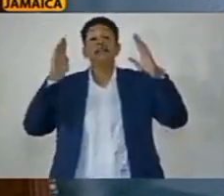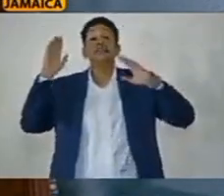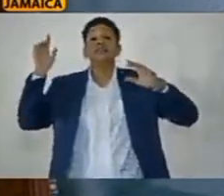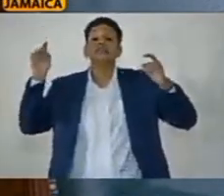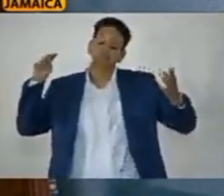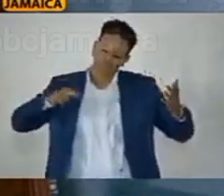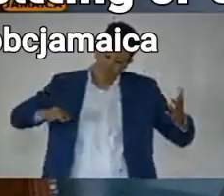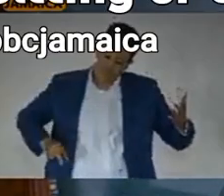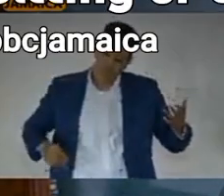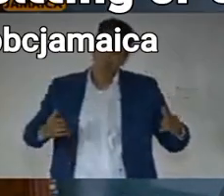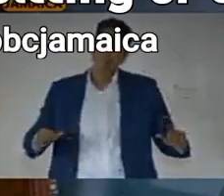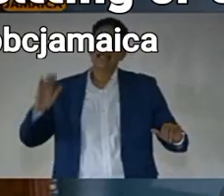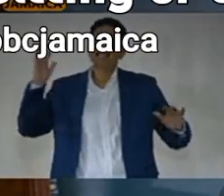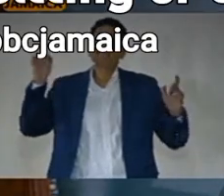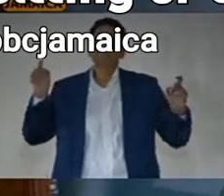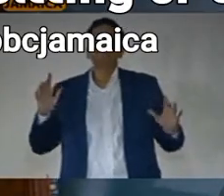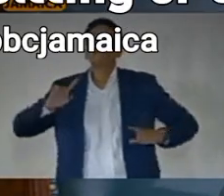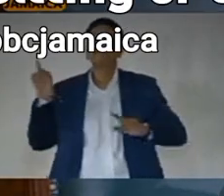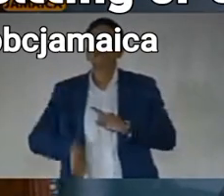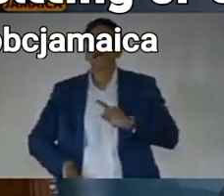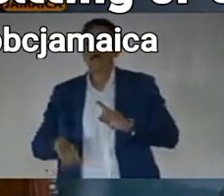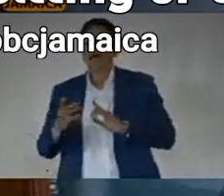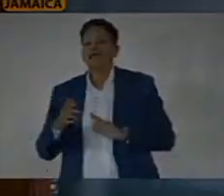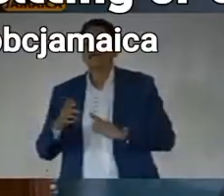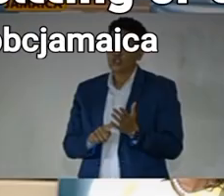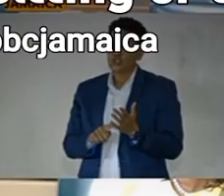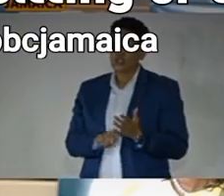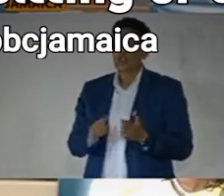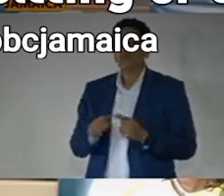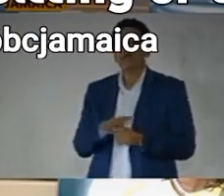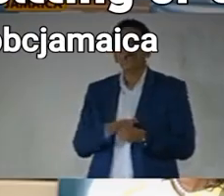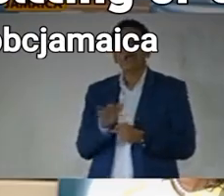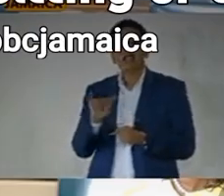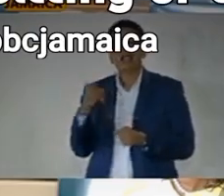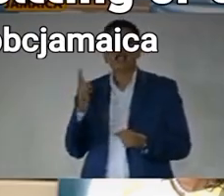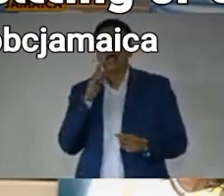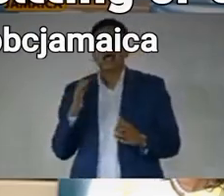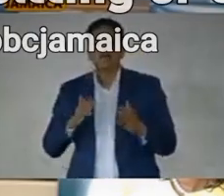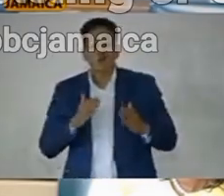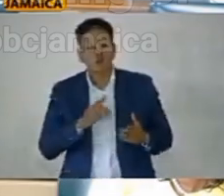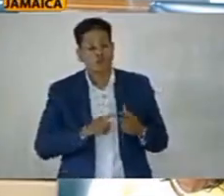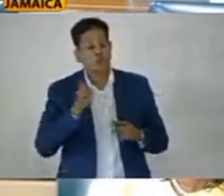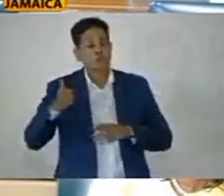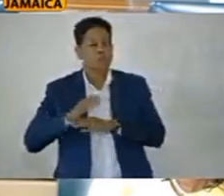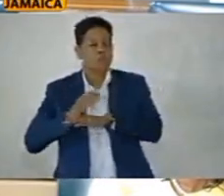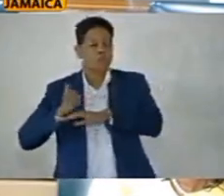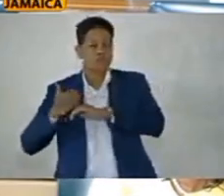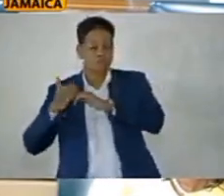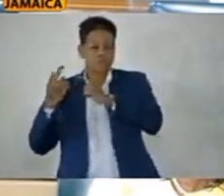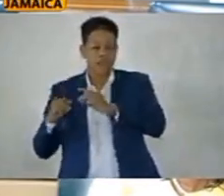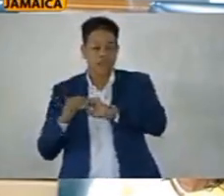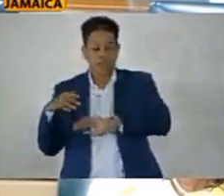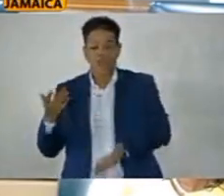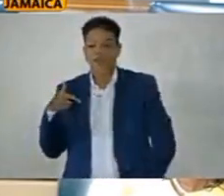The Speaker cannot. Madam Speaker. Robotics and entrepreneurship, and I'm very happy that